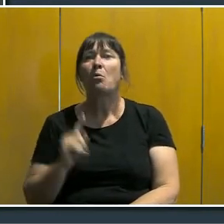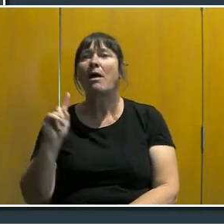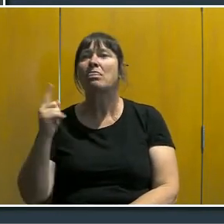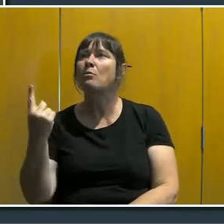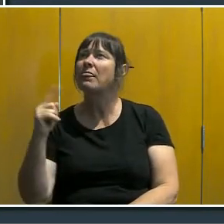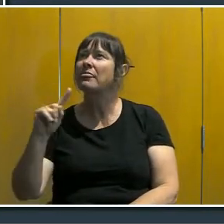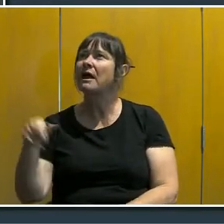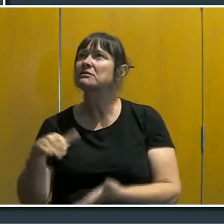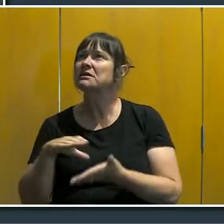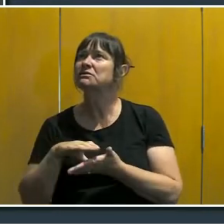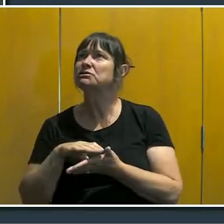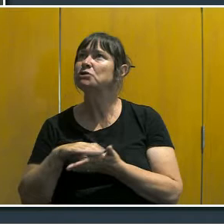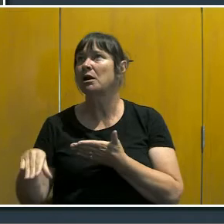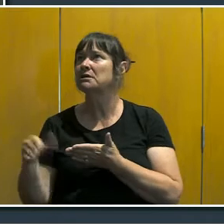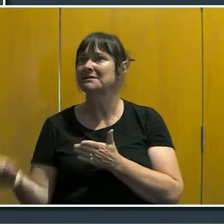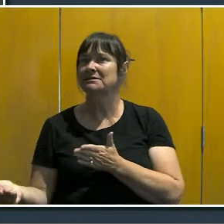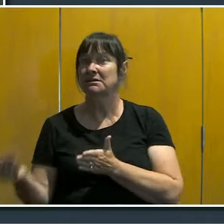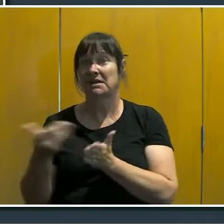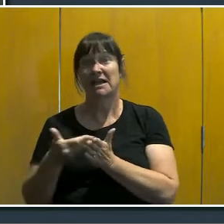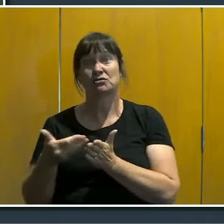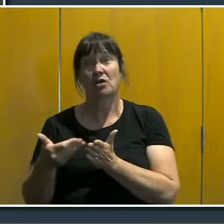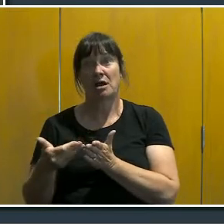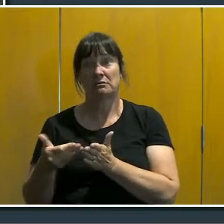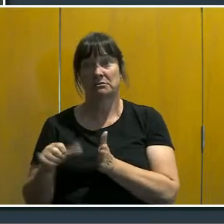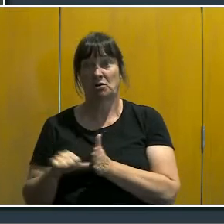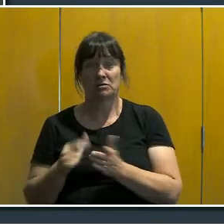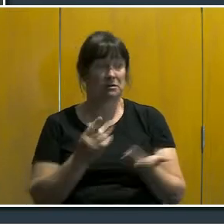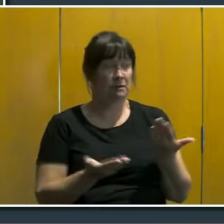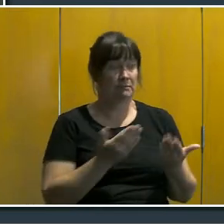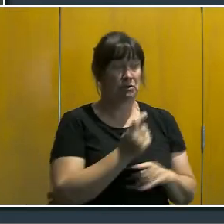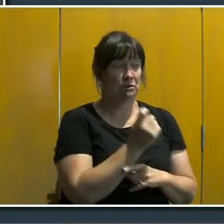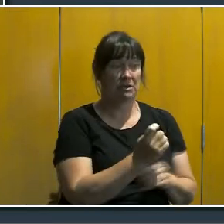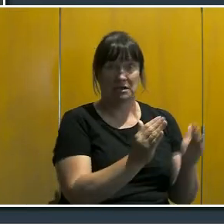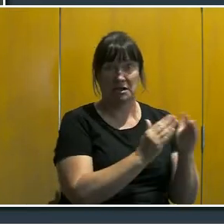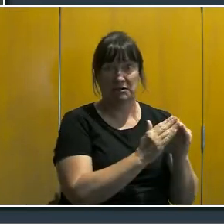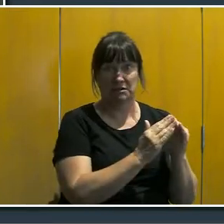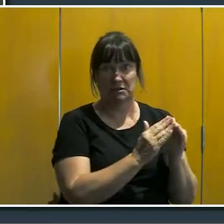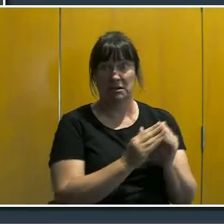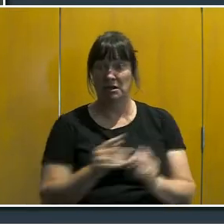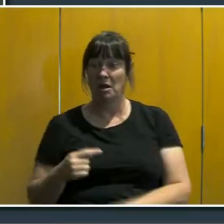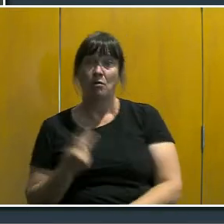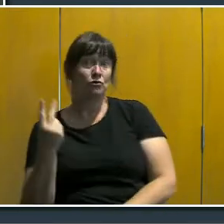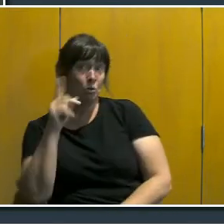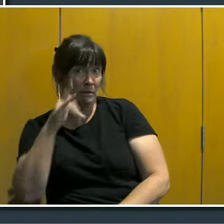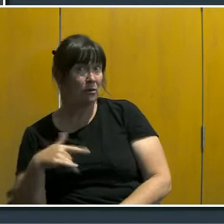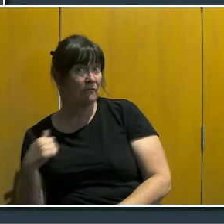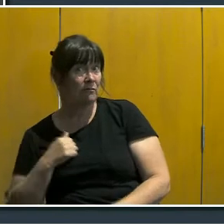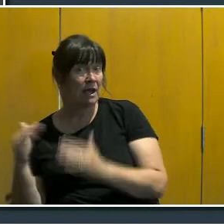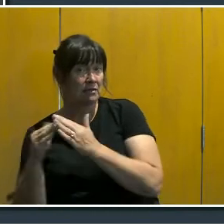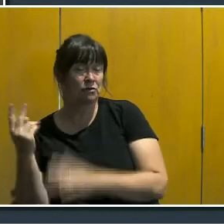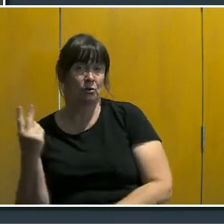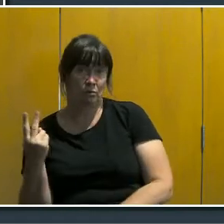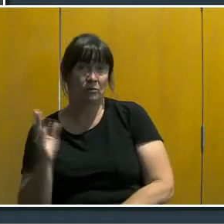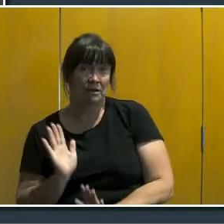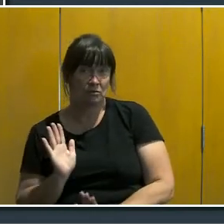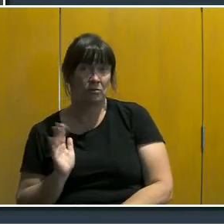$1,000 worth of extra cost a year compared to people in town. Now, we are only two people in our household. So